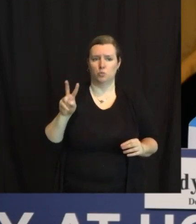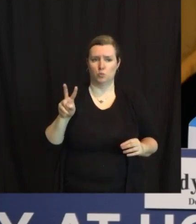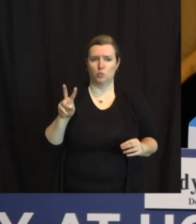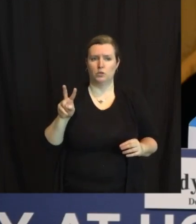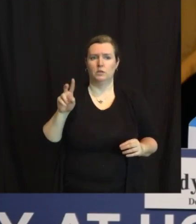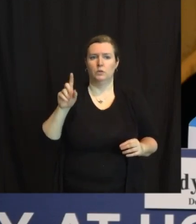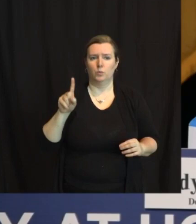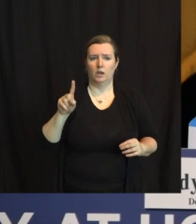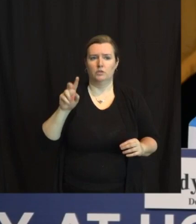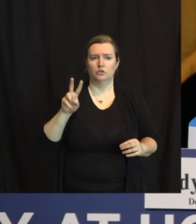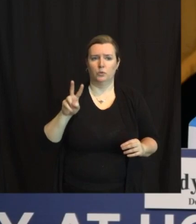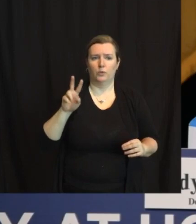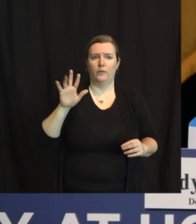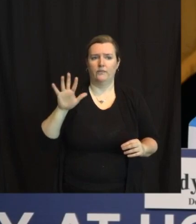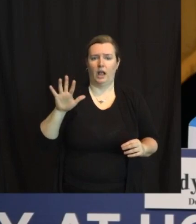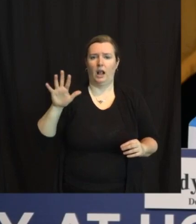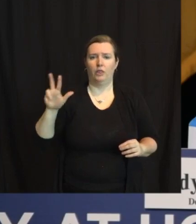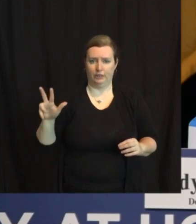1-800-962-1253. That's